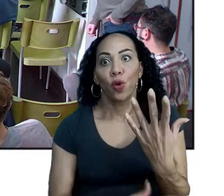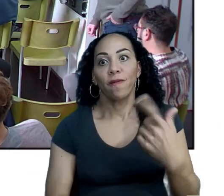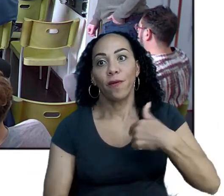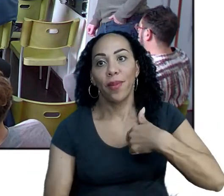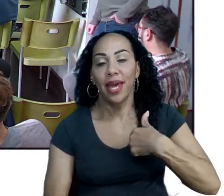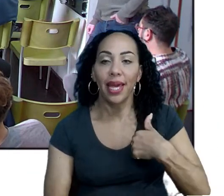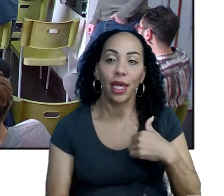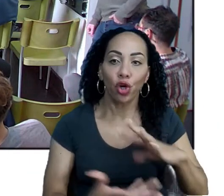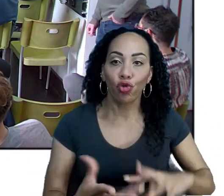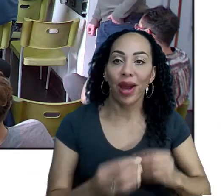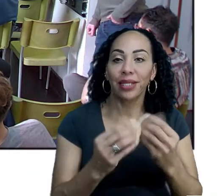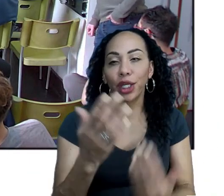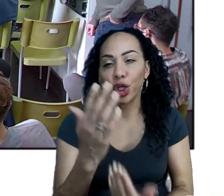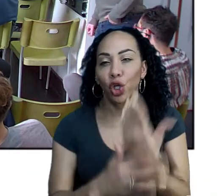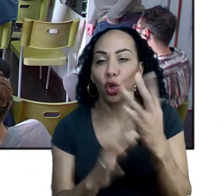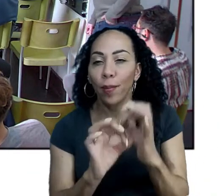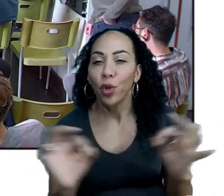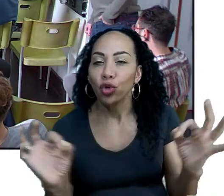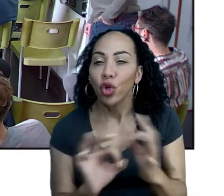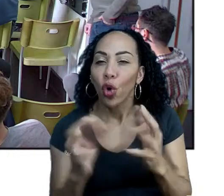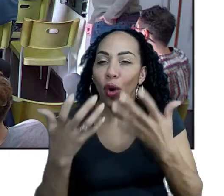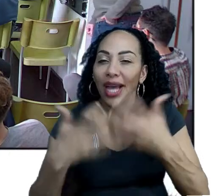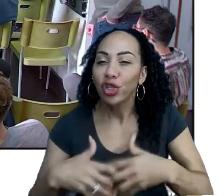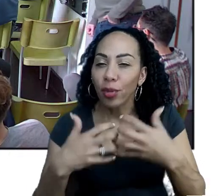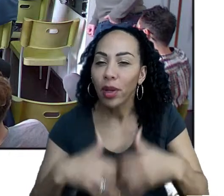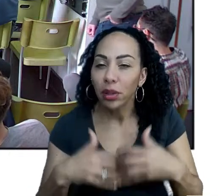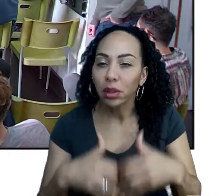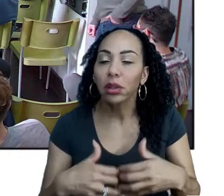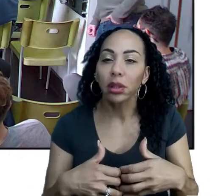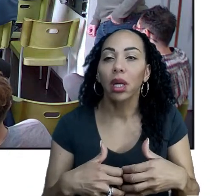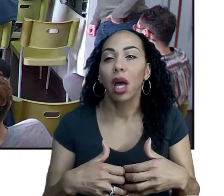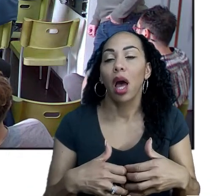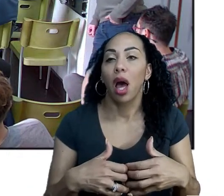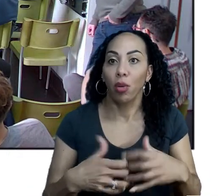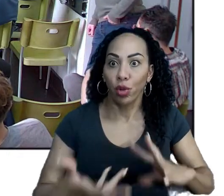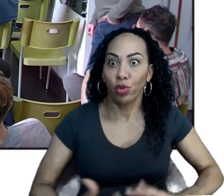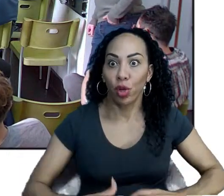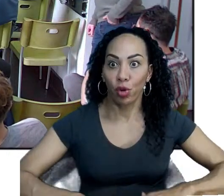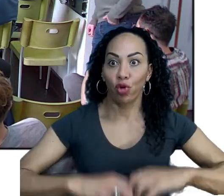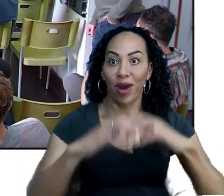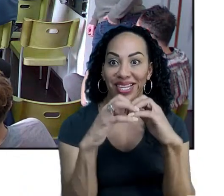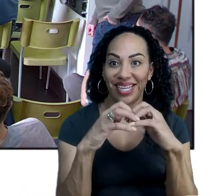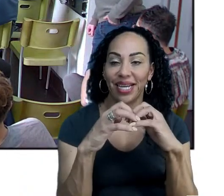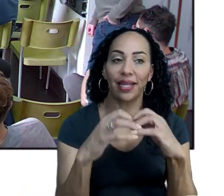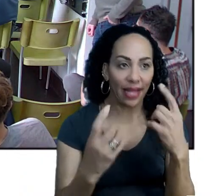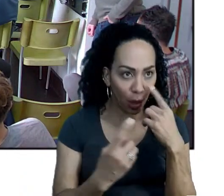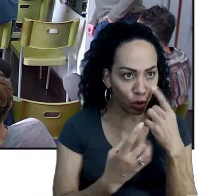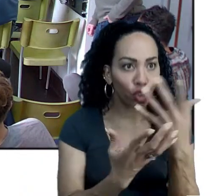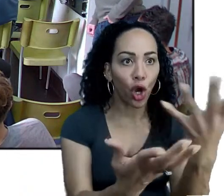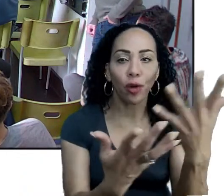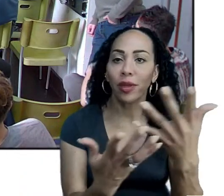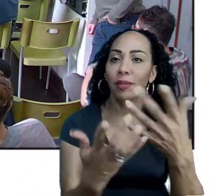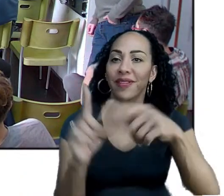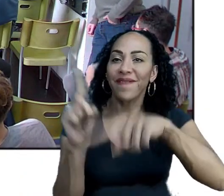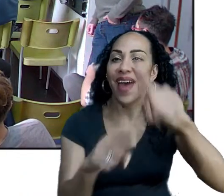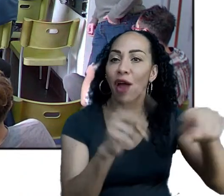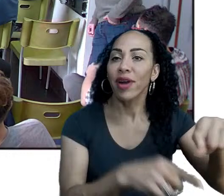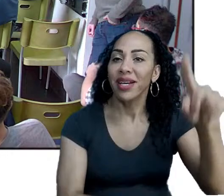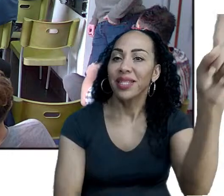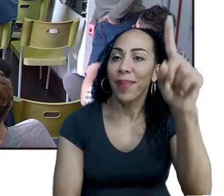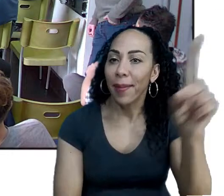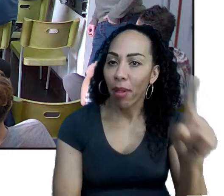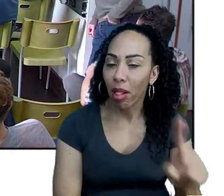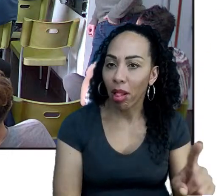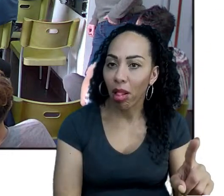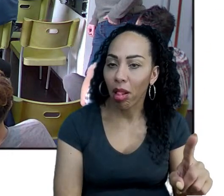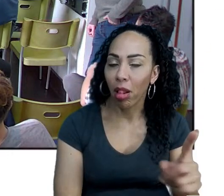instruments by taking them into various spaces with various different people. We did quickly become aware